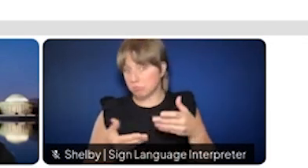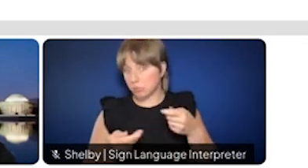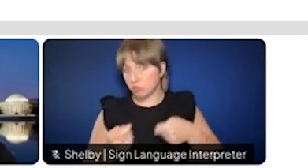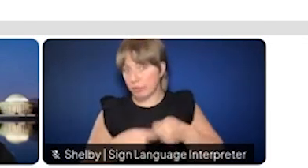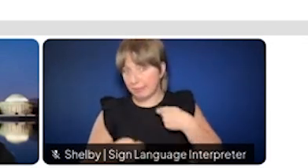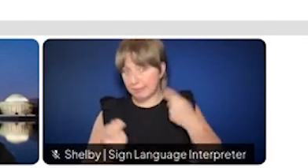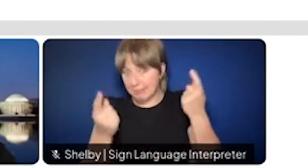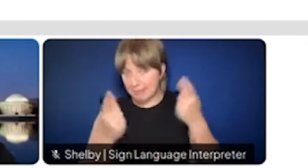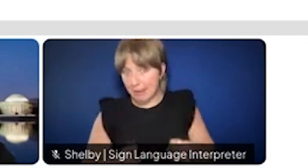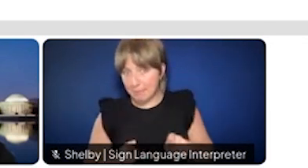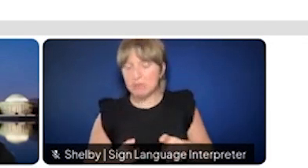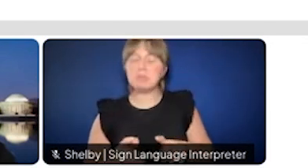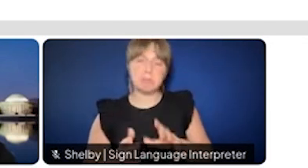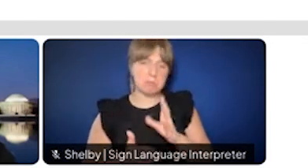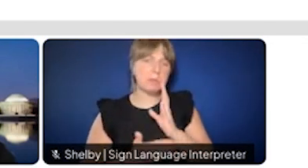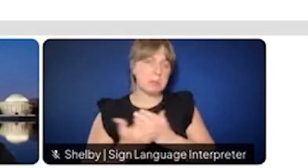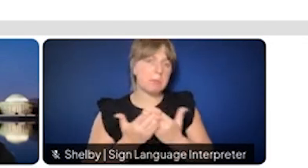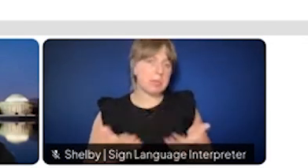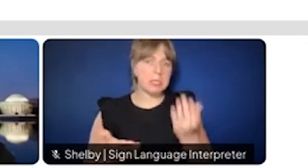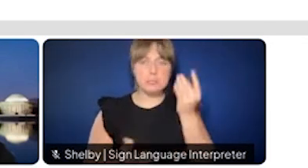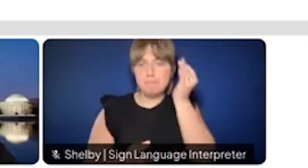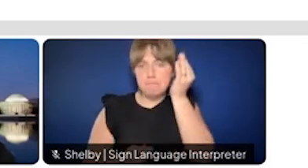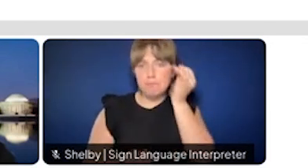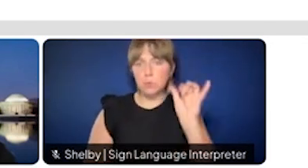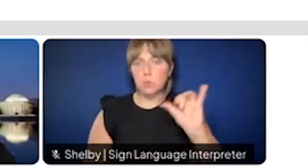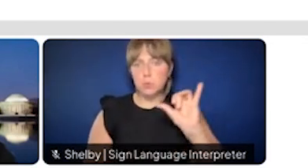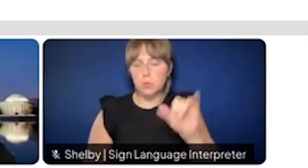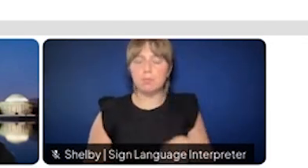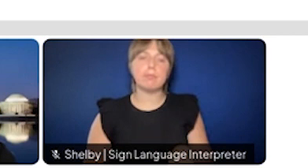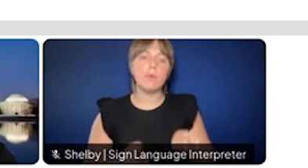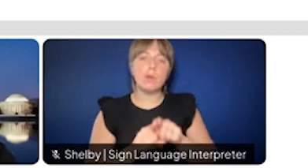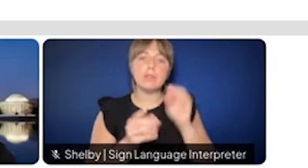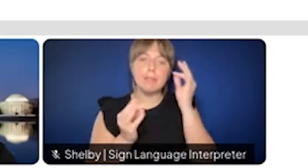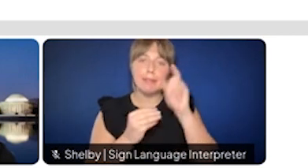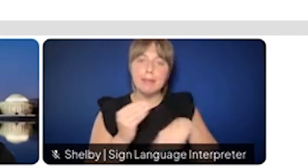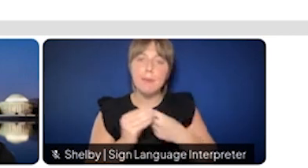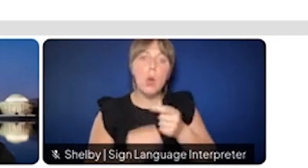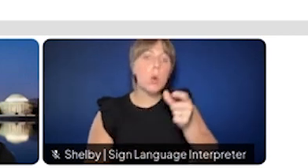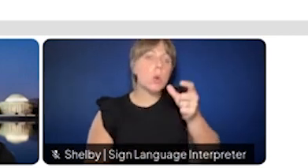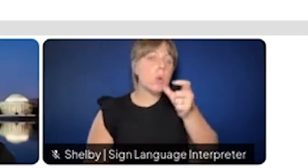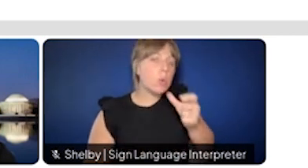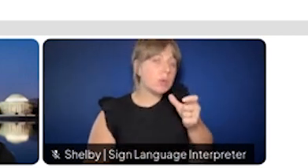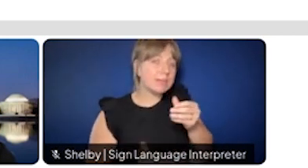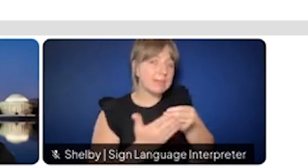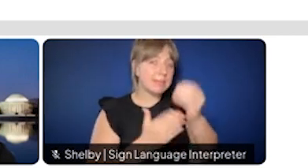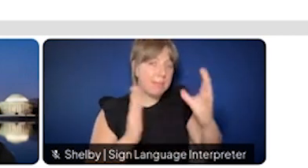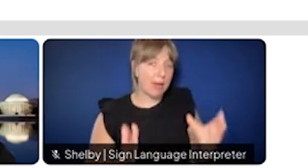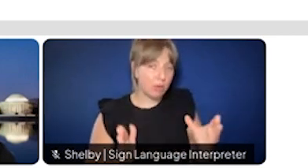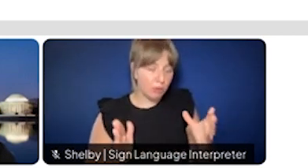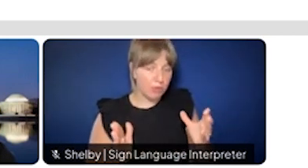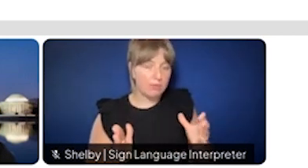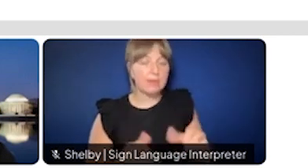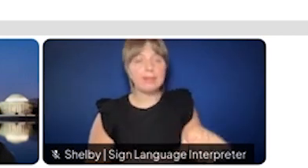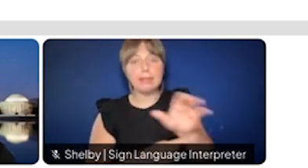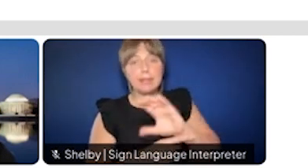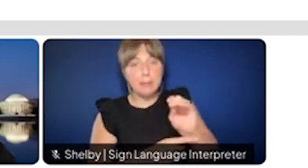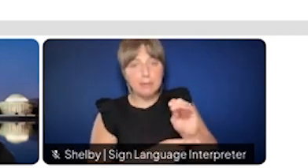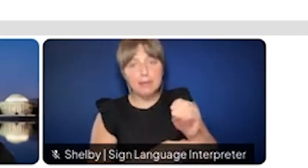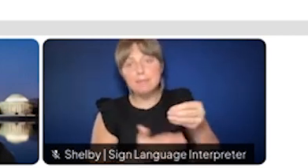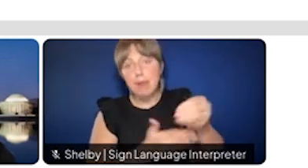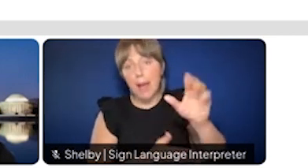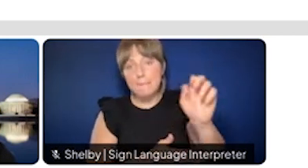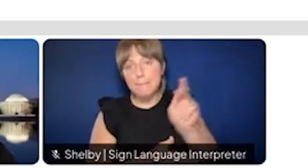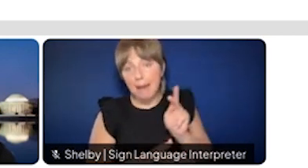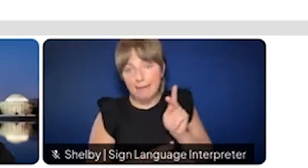409A impacts to consider. A couple other things to think about are who's going to be buying in the transaction. So again, whether it's a company buyback or a